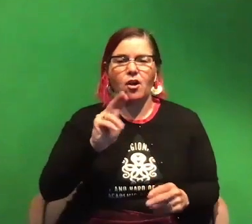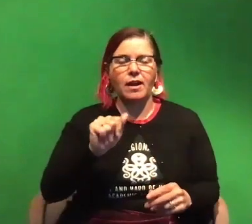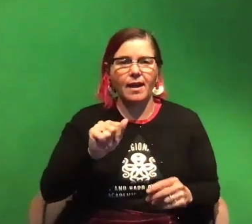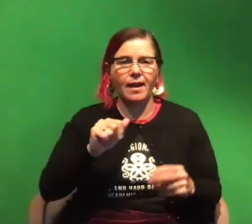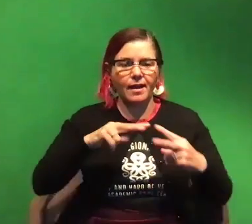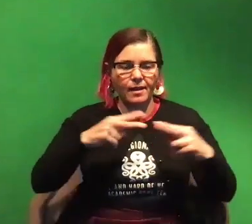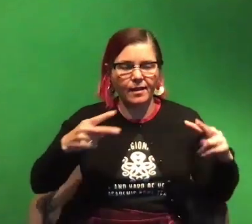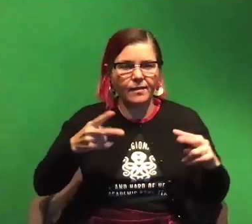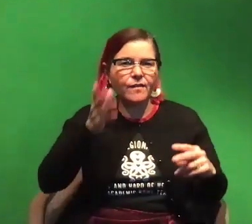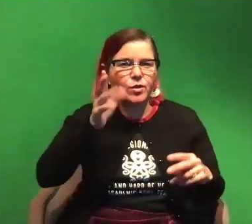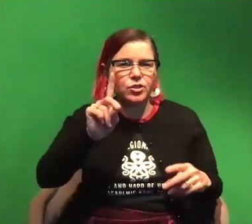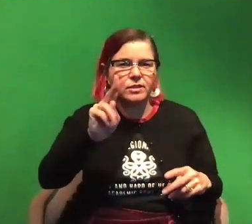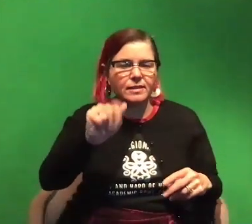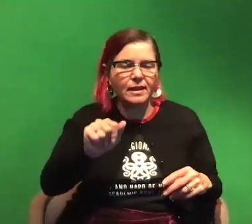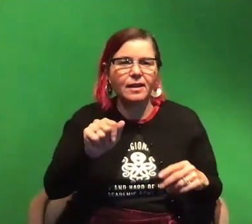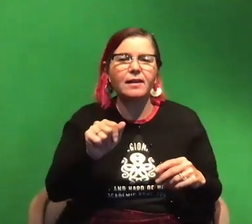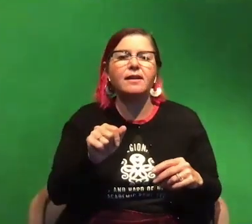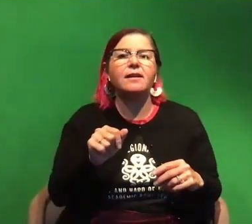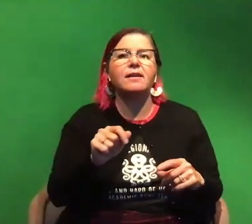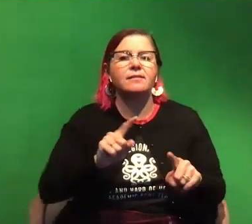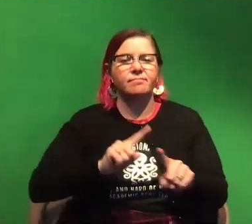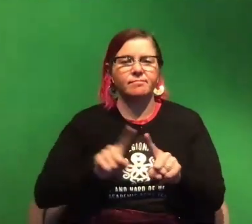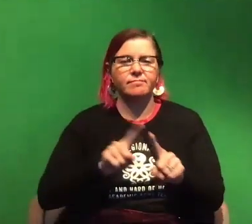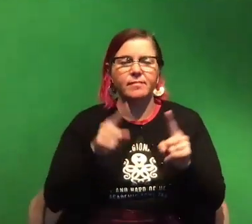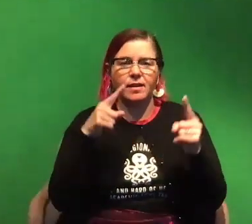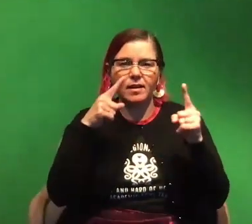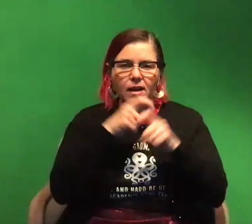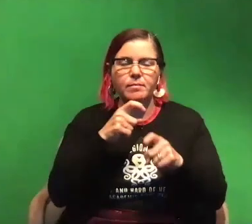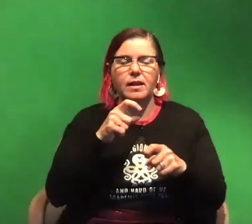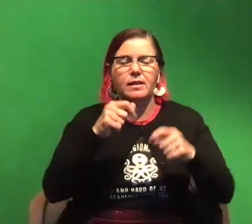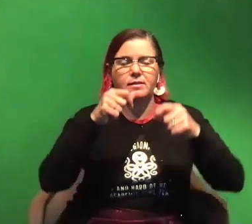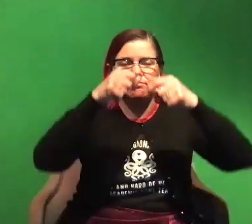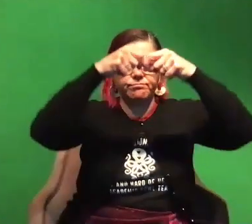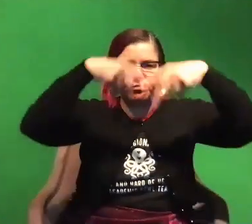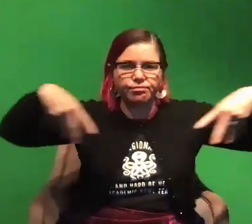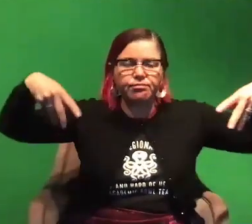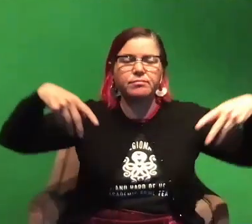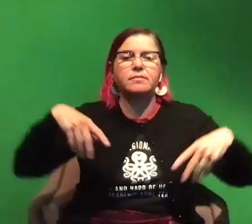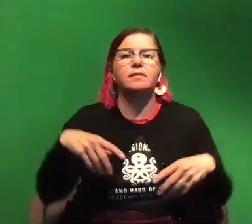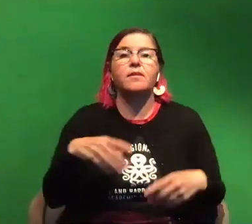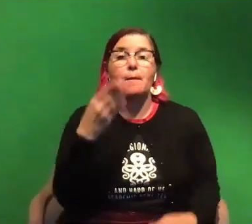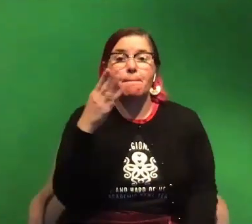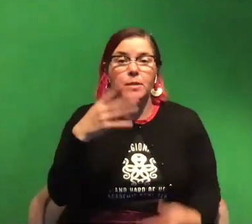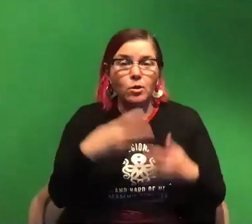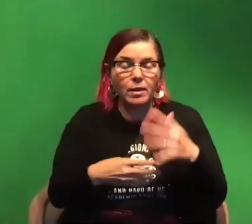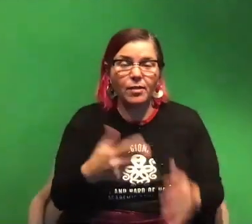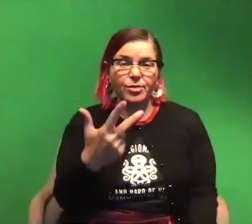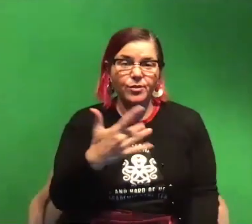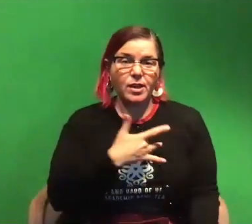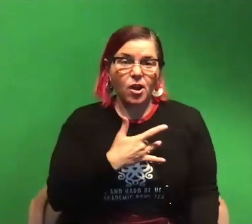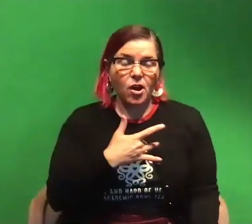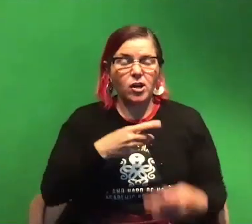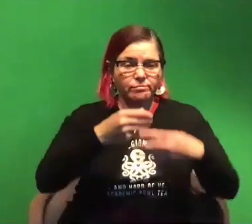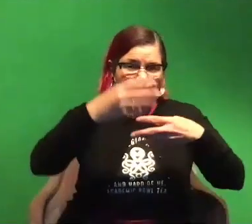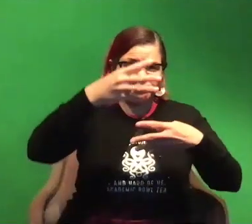for future DNA. They've got very complex and large genomes. They've got blue blood, they've got three hearts, you know, the list goes on